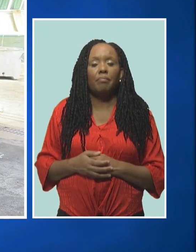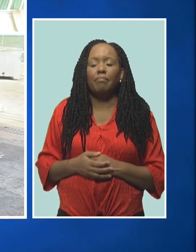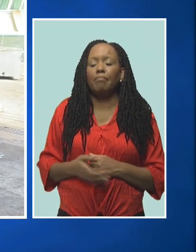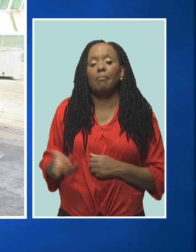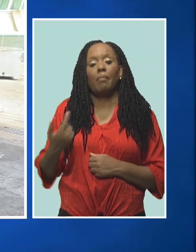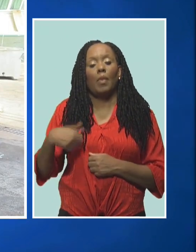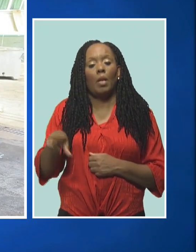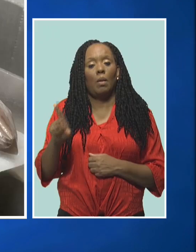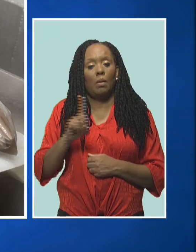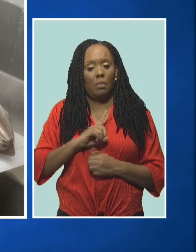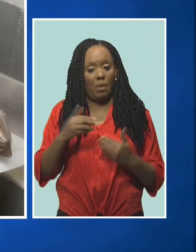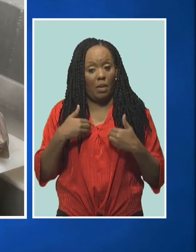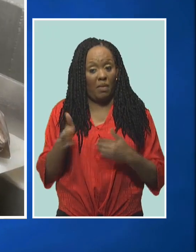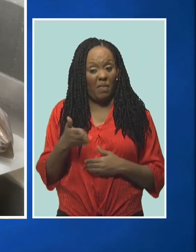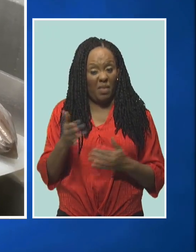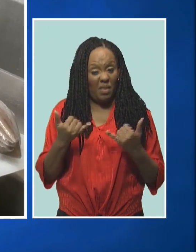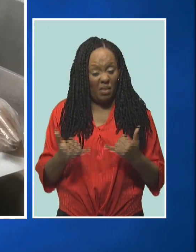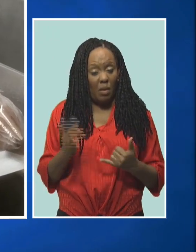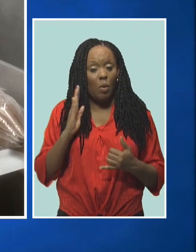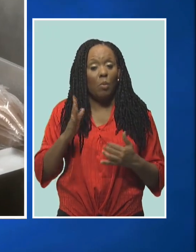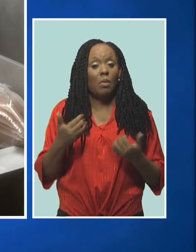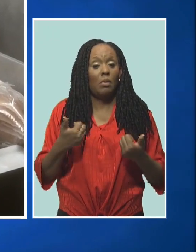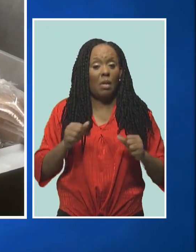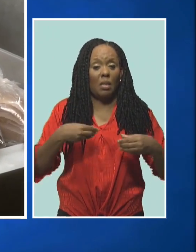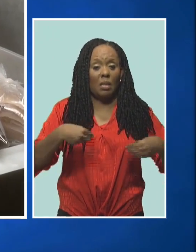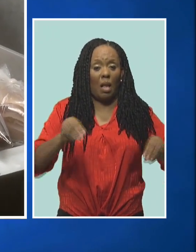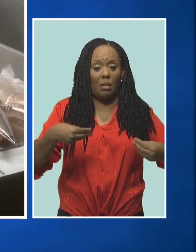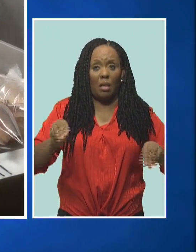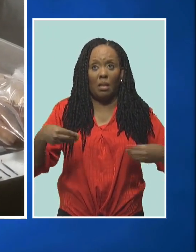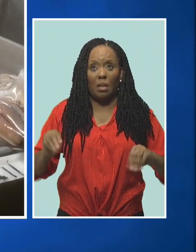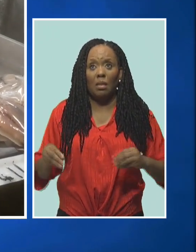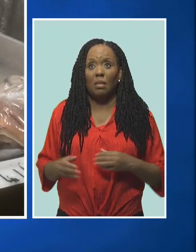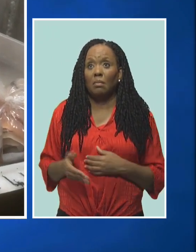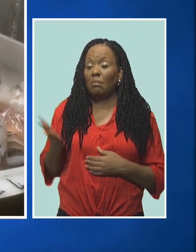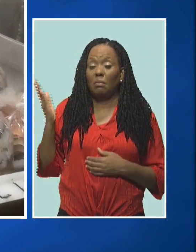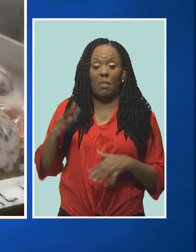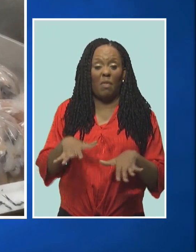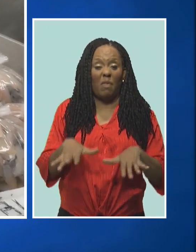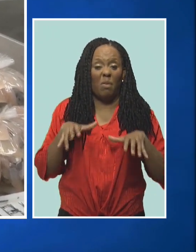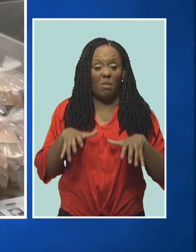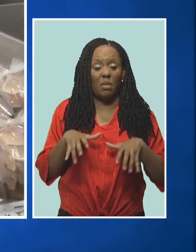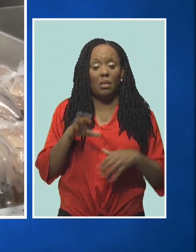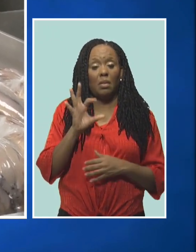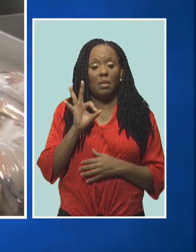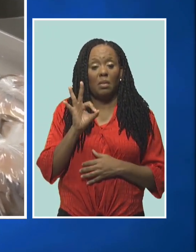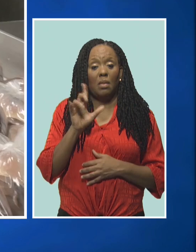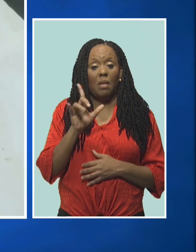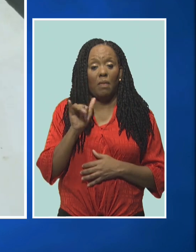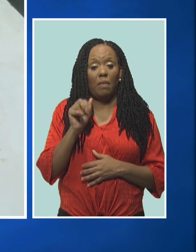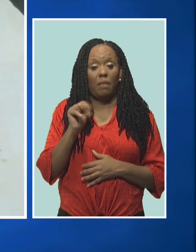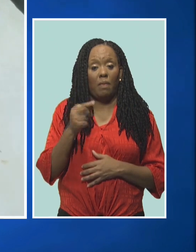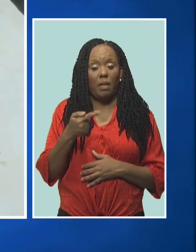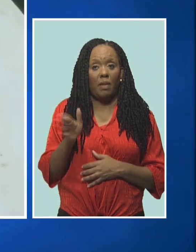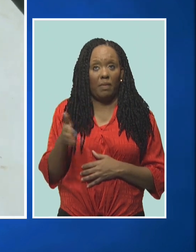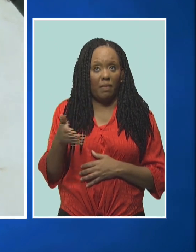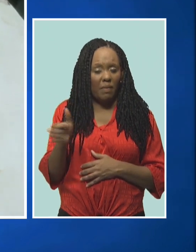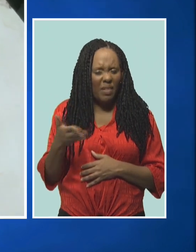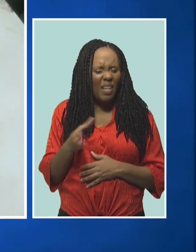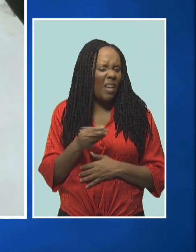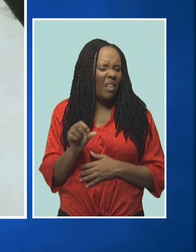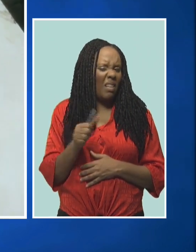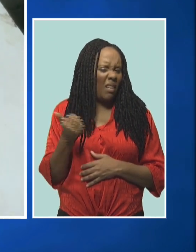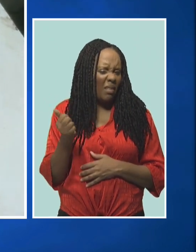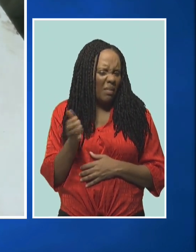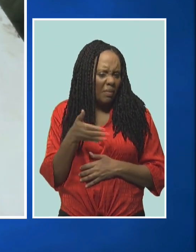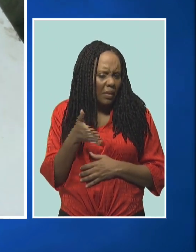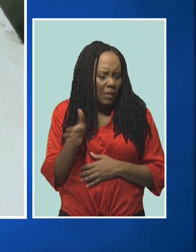selling what we have. And what they have mainly is frozen flying fish and some other species. It could